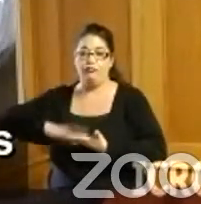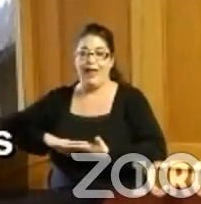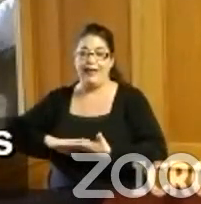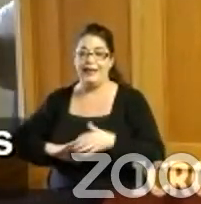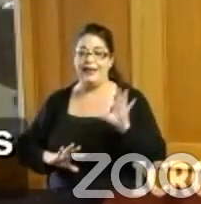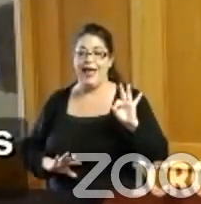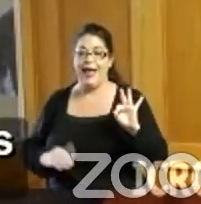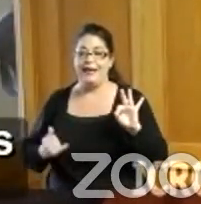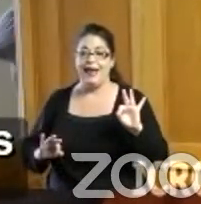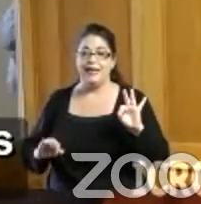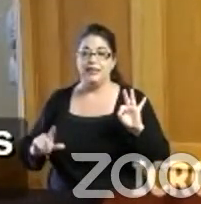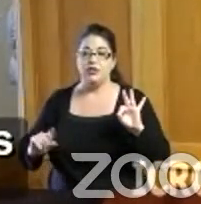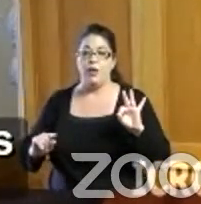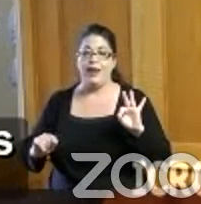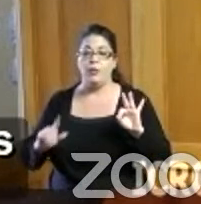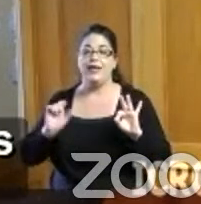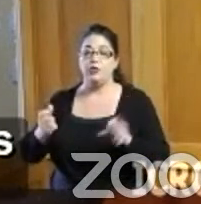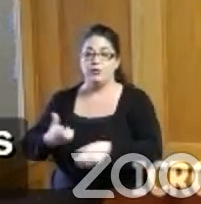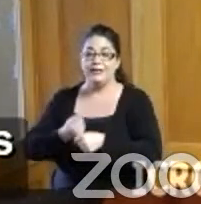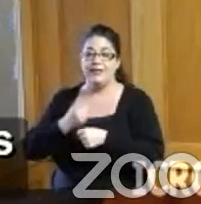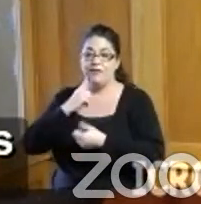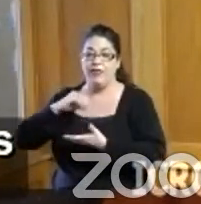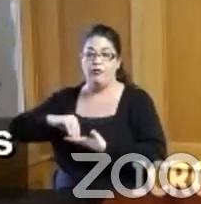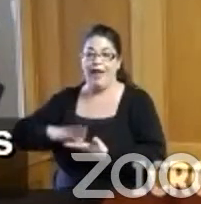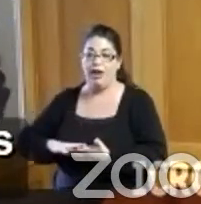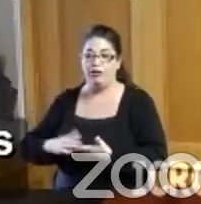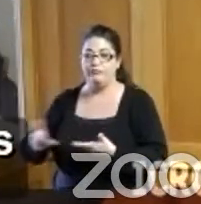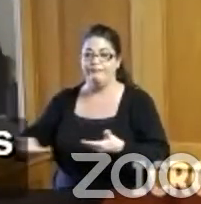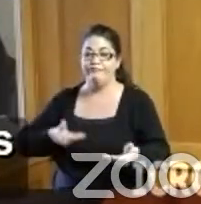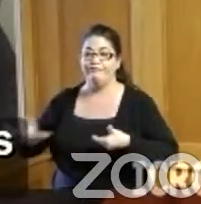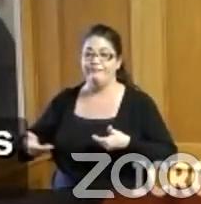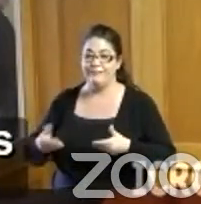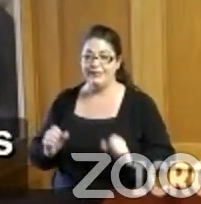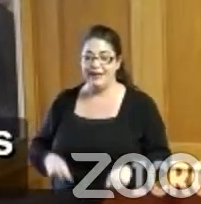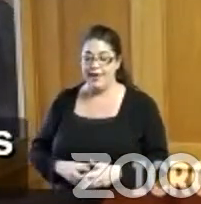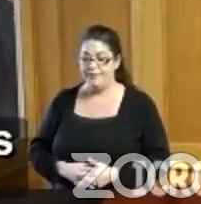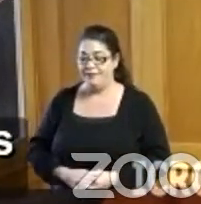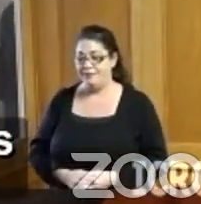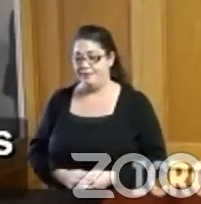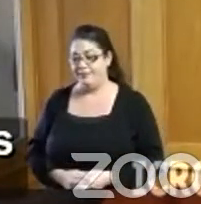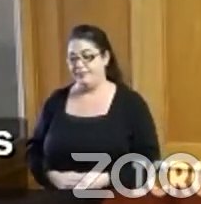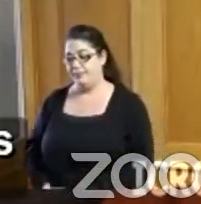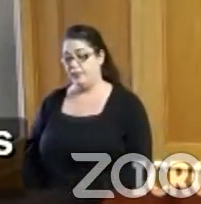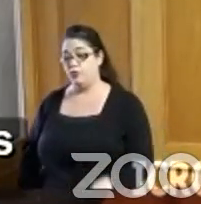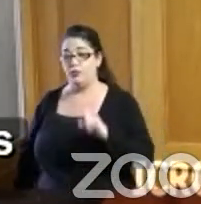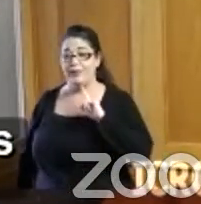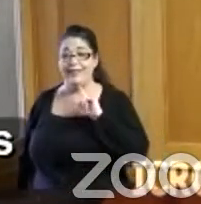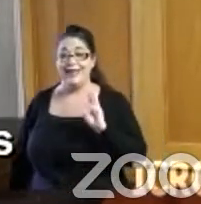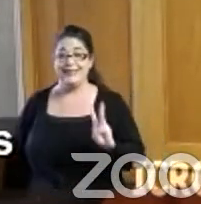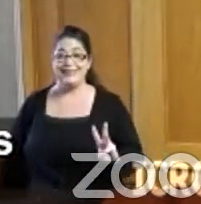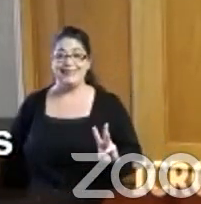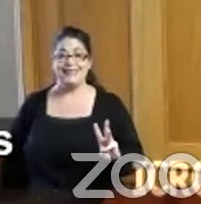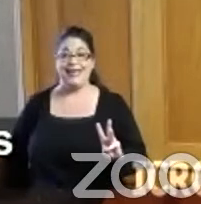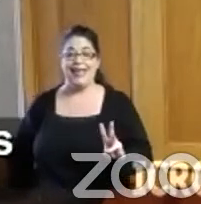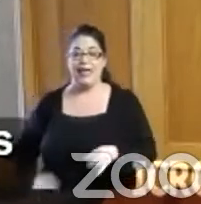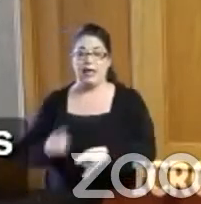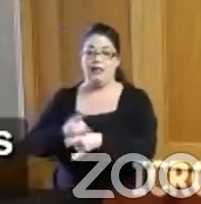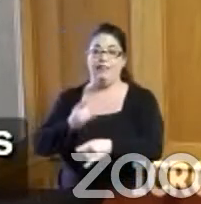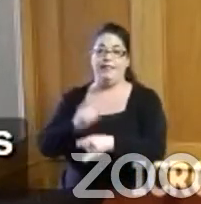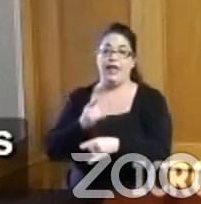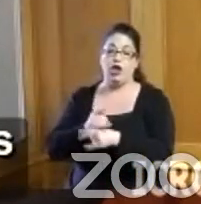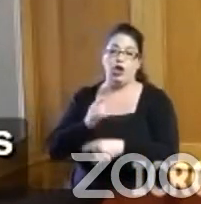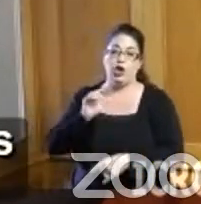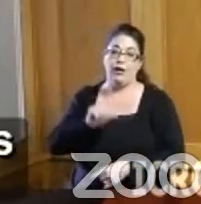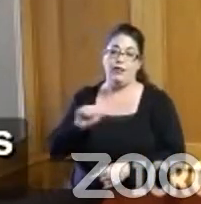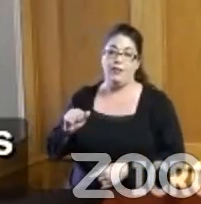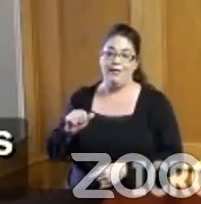9, 19, and 20. And there were six actually liquor licenses was part of that.